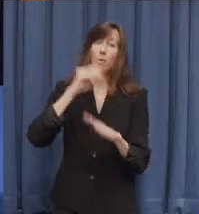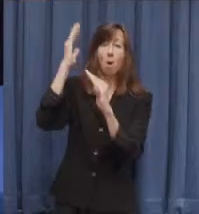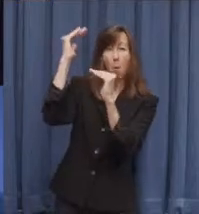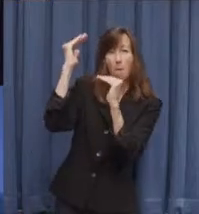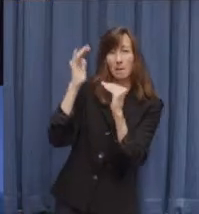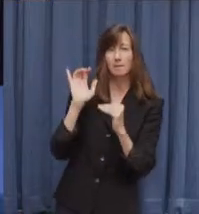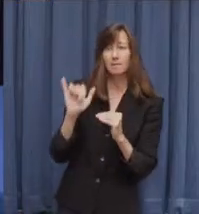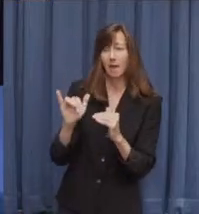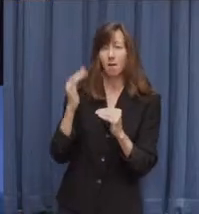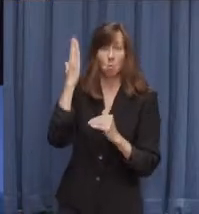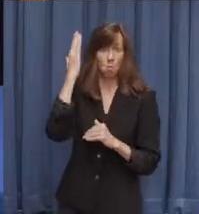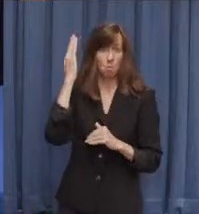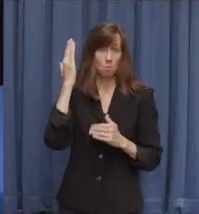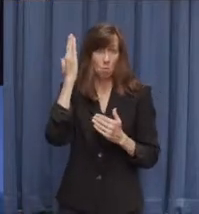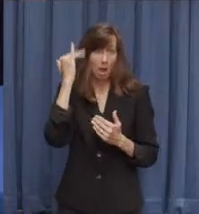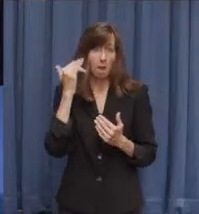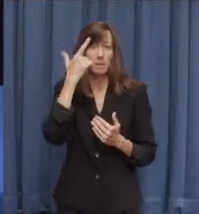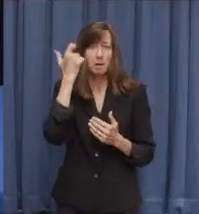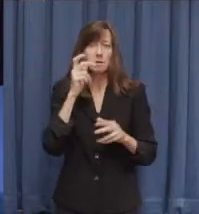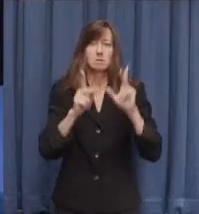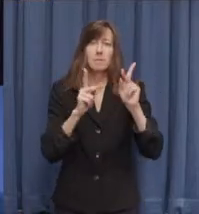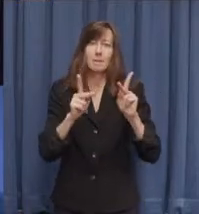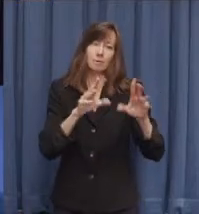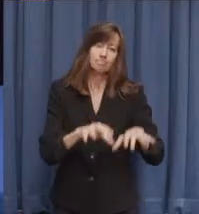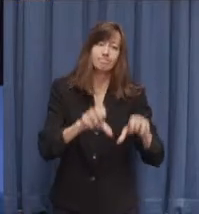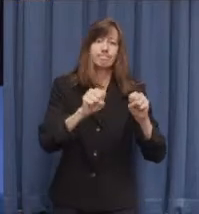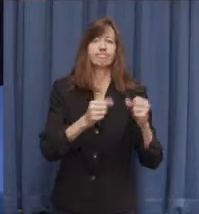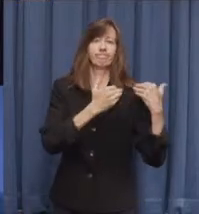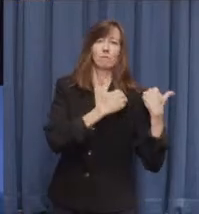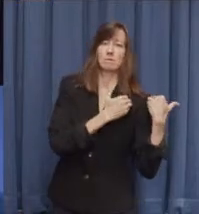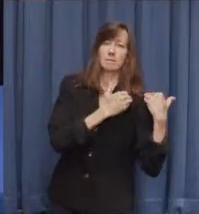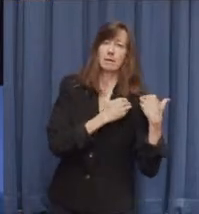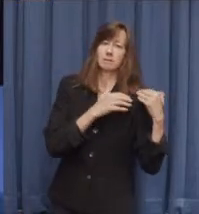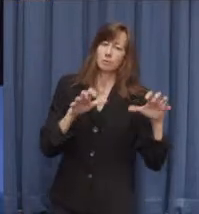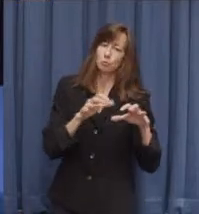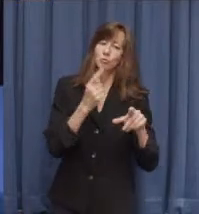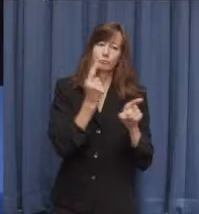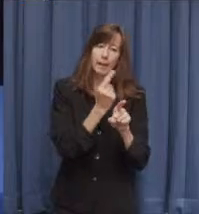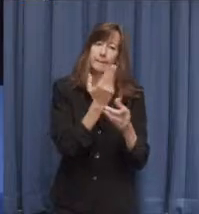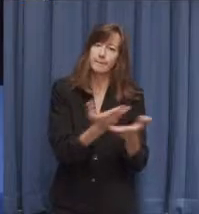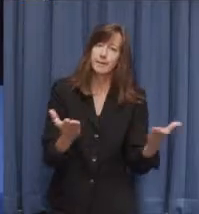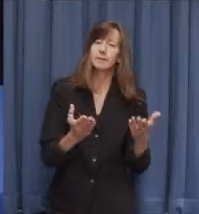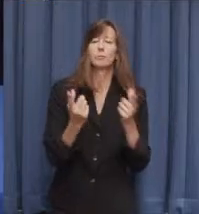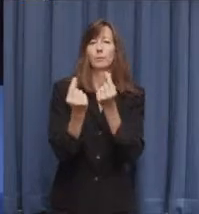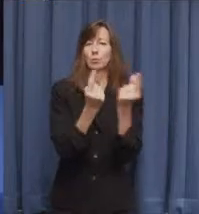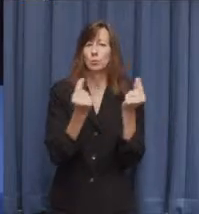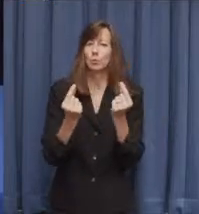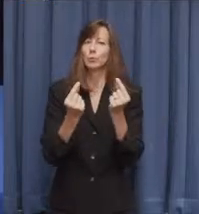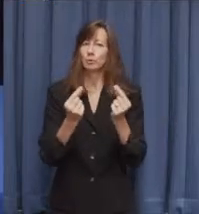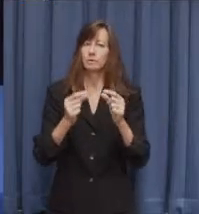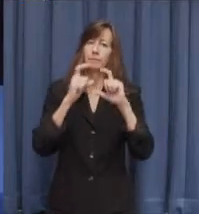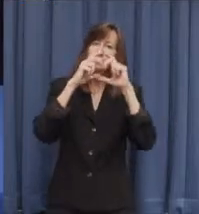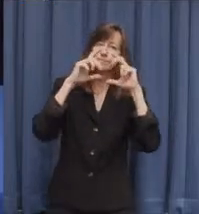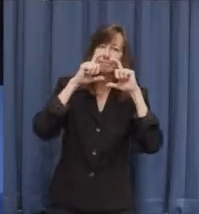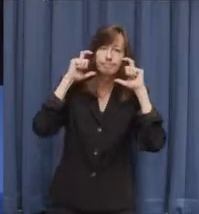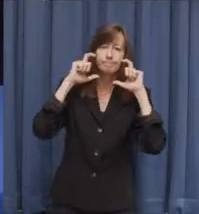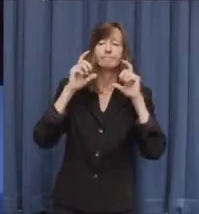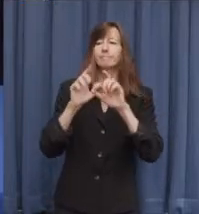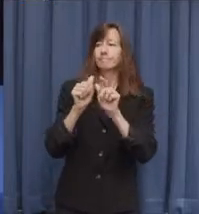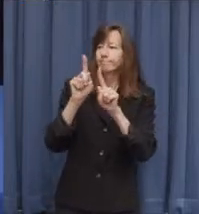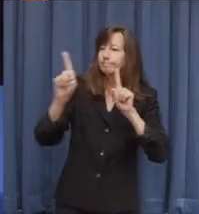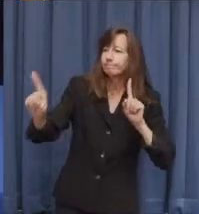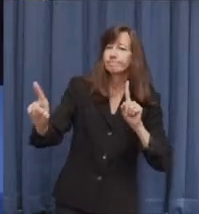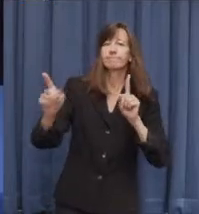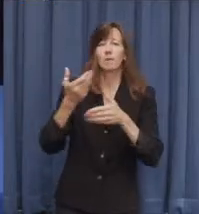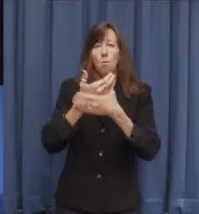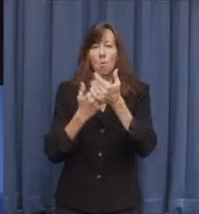everyone continuing to do the right things and take the precautions that we've asked. So I'm very encouraged that